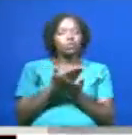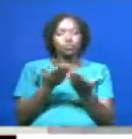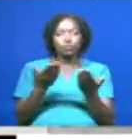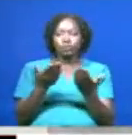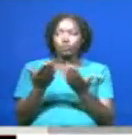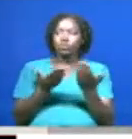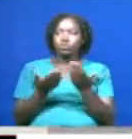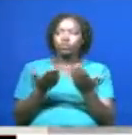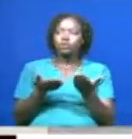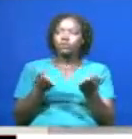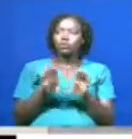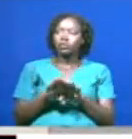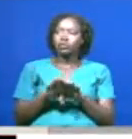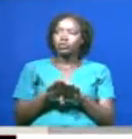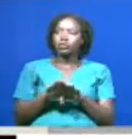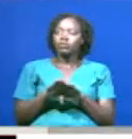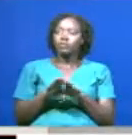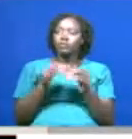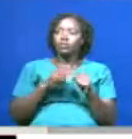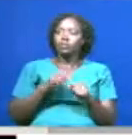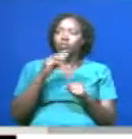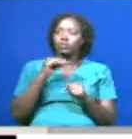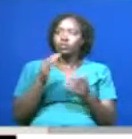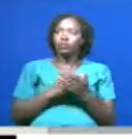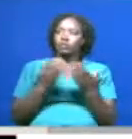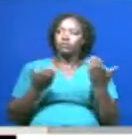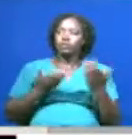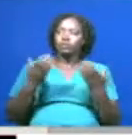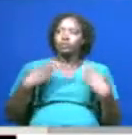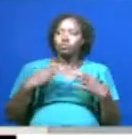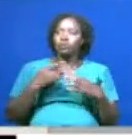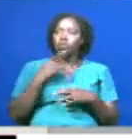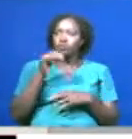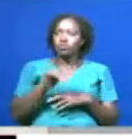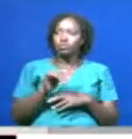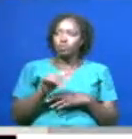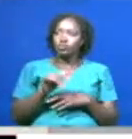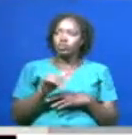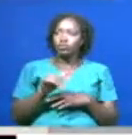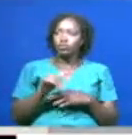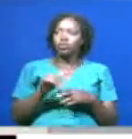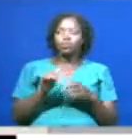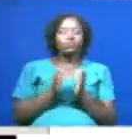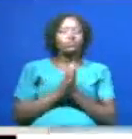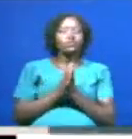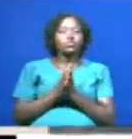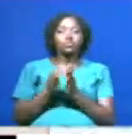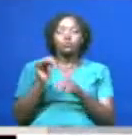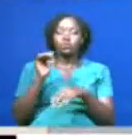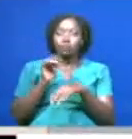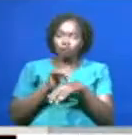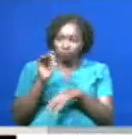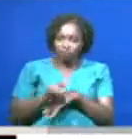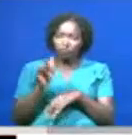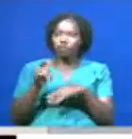have been able to speak to some business people, and they have told us that they open normally as they always do in the morning at 8 a.m. But